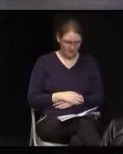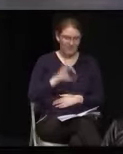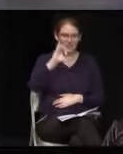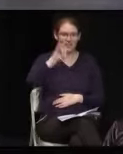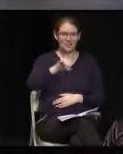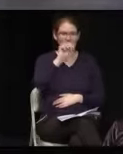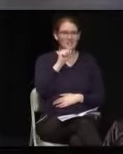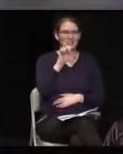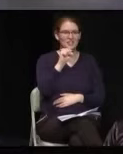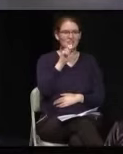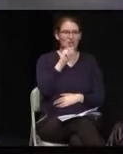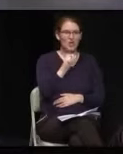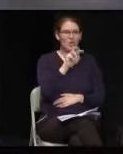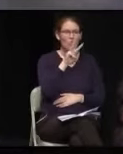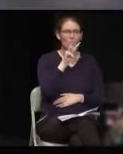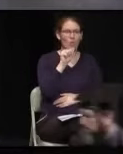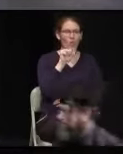Jason Wayne Richards.